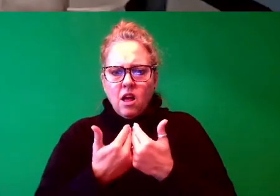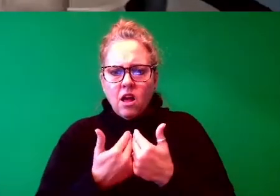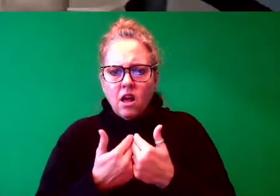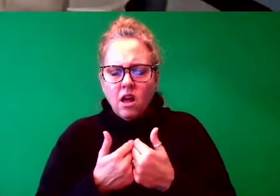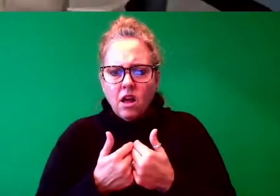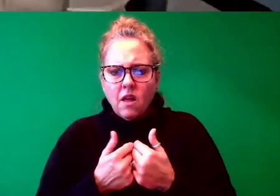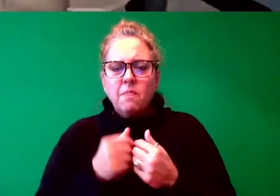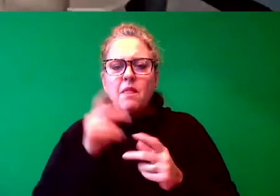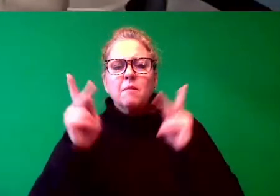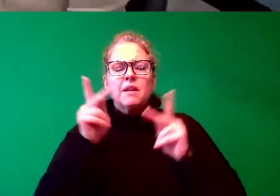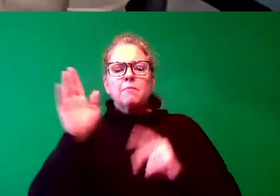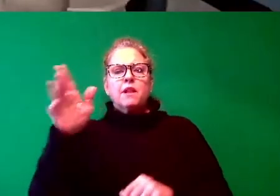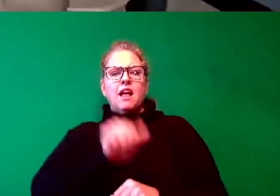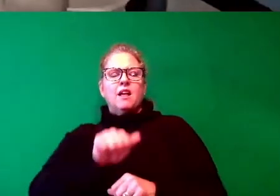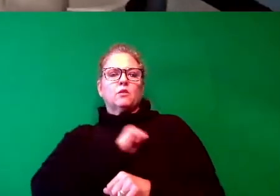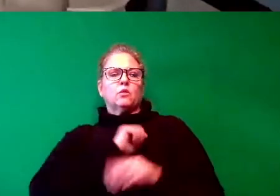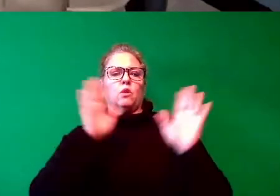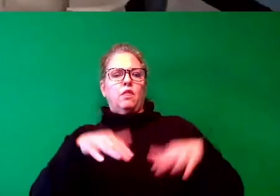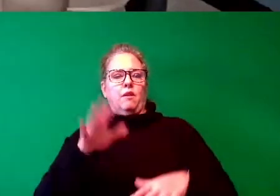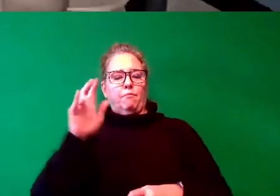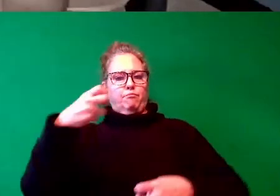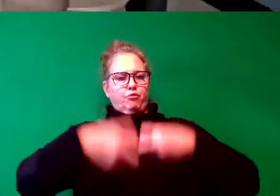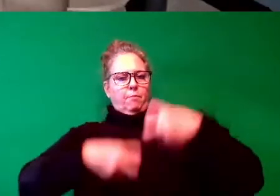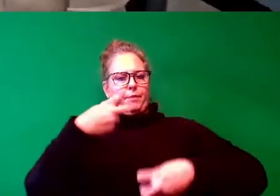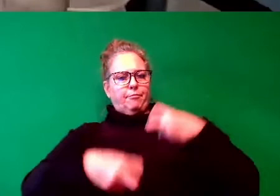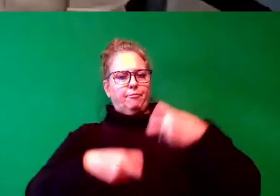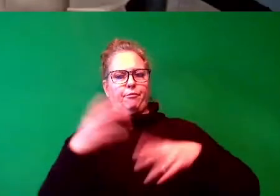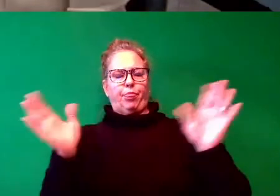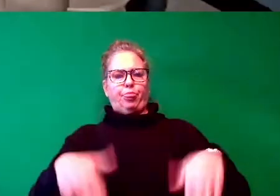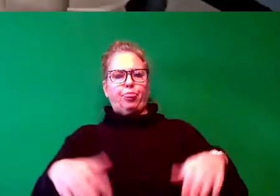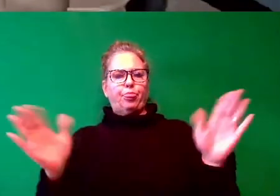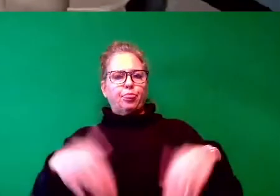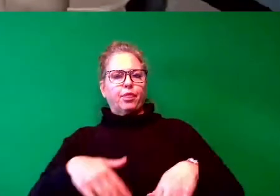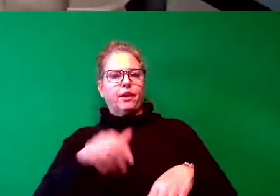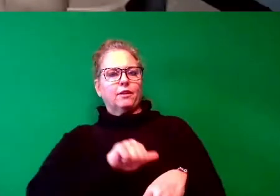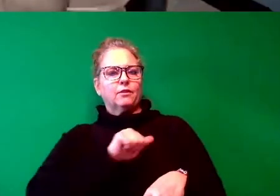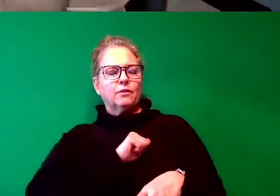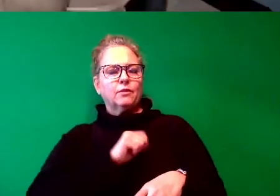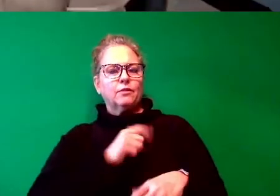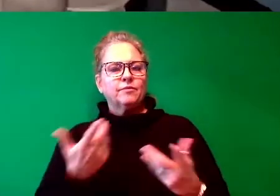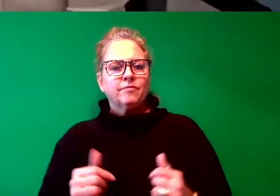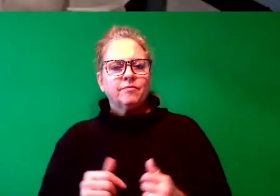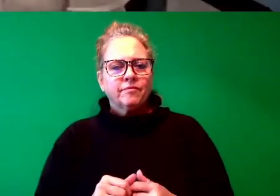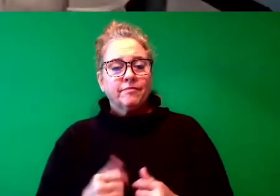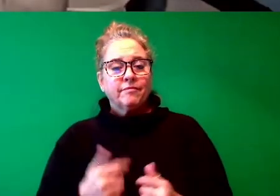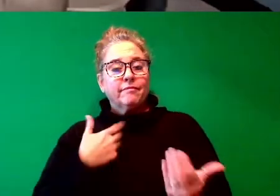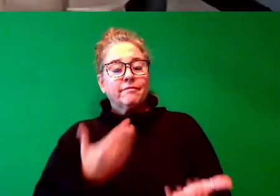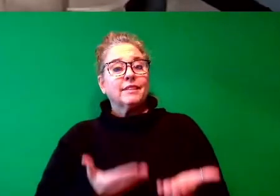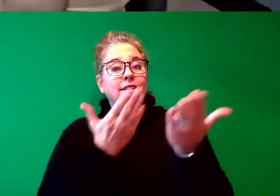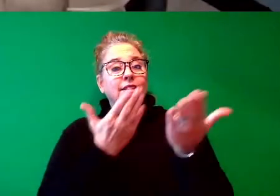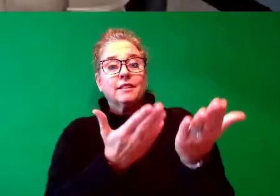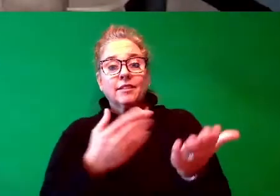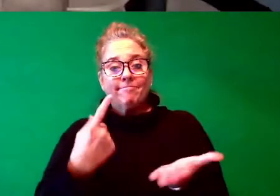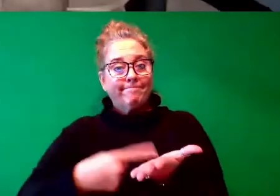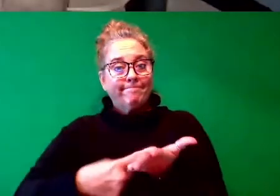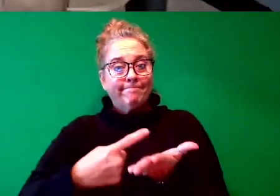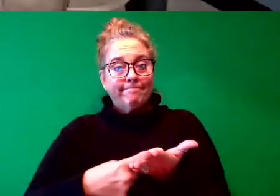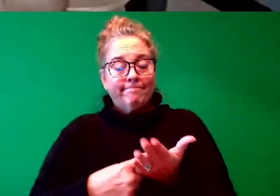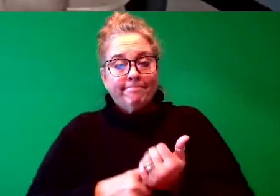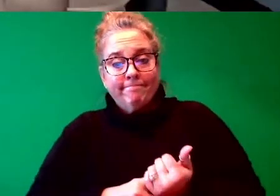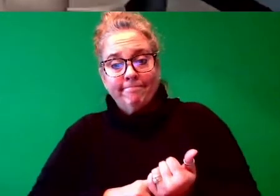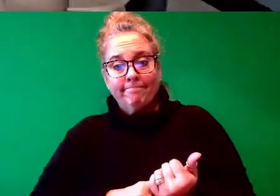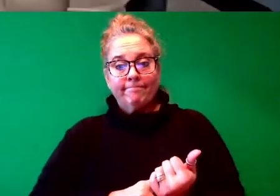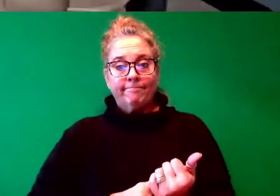it. And I brought this up today so that my colleagues on this board would know that this was not done